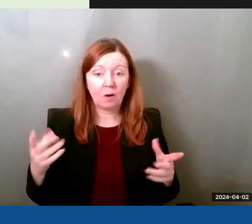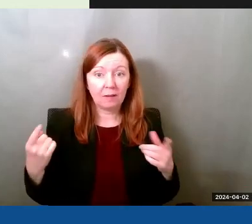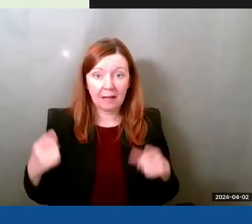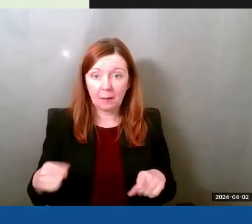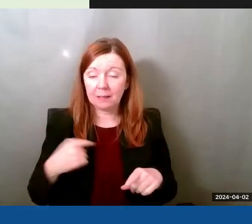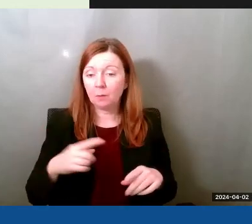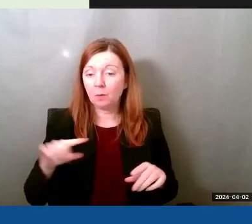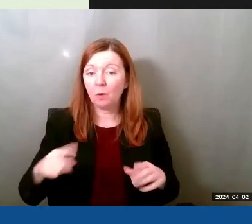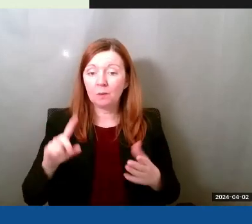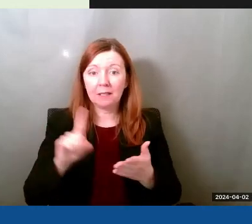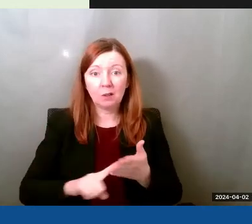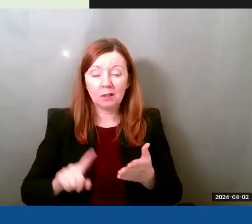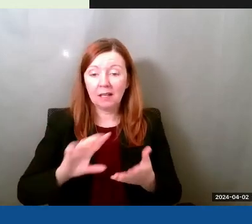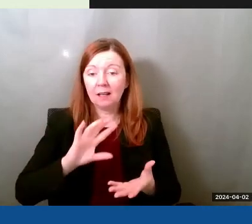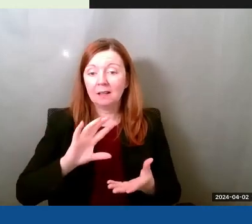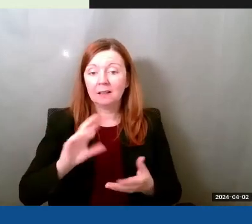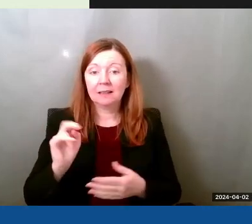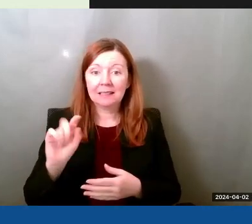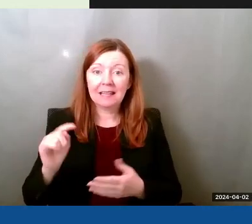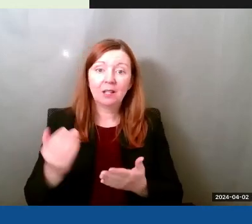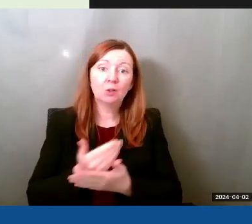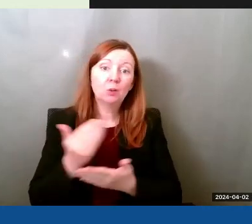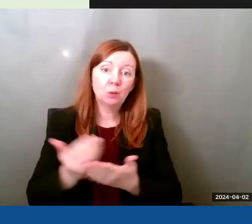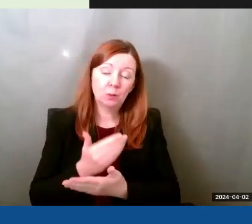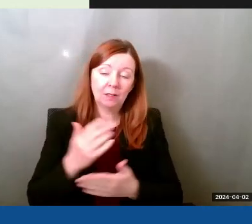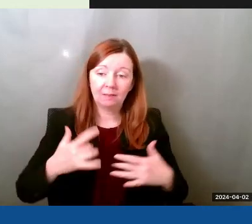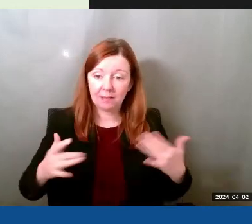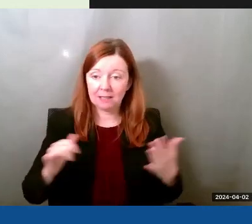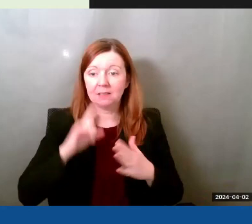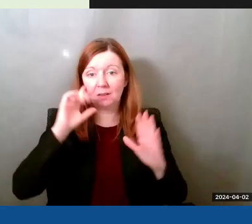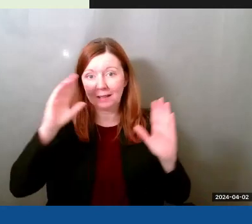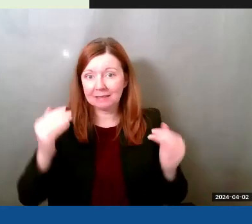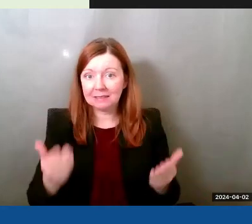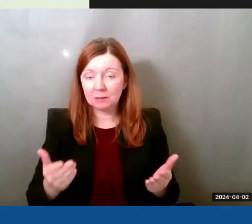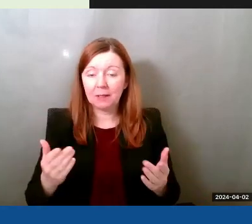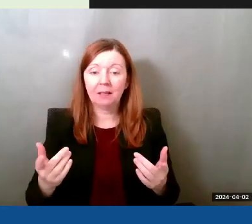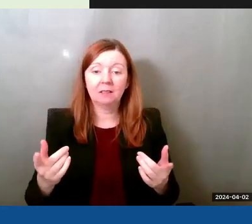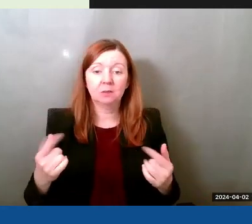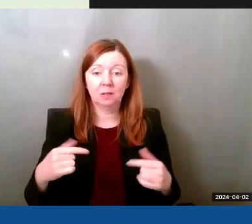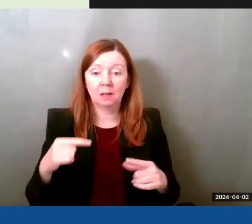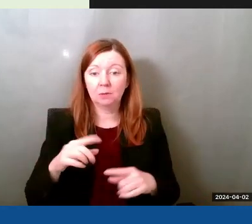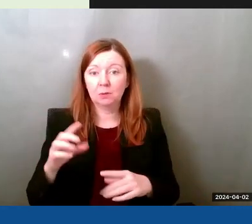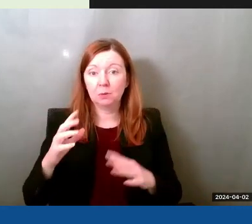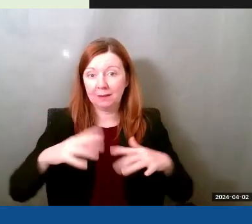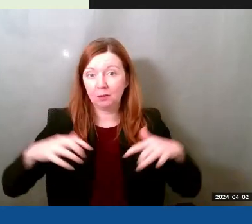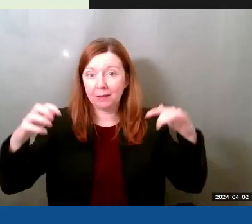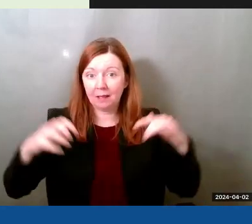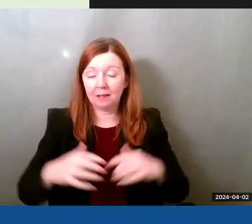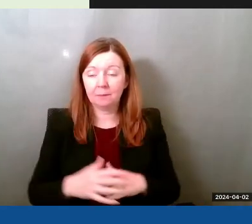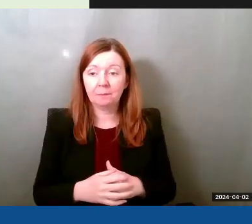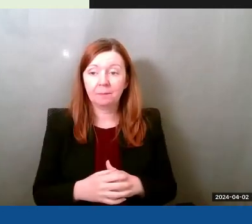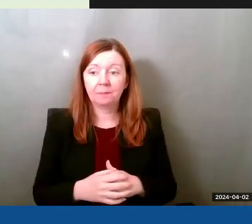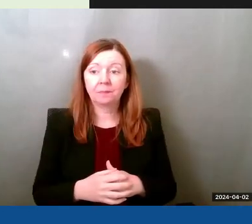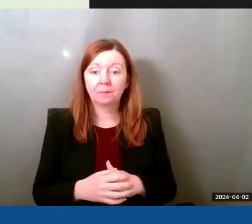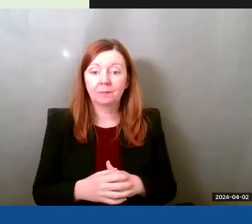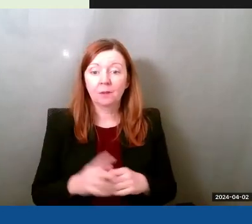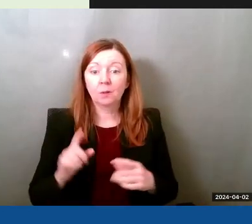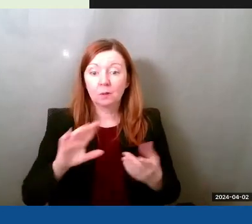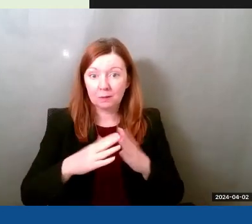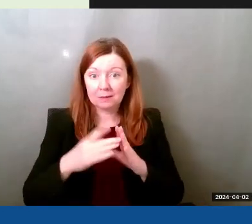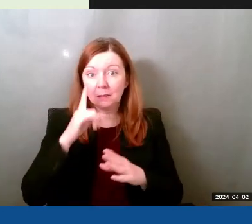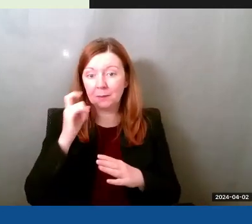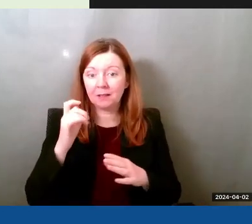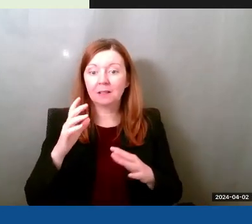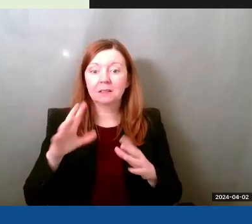We're only looking at the net new events that are anticipated to come to the arena or come to the city because